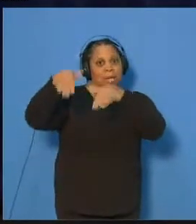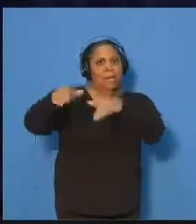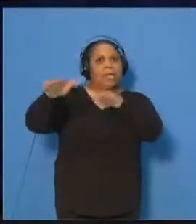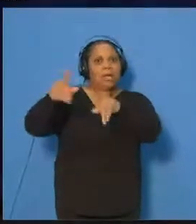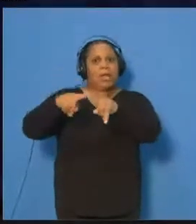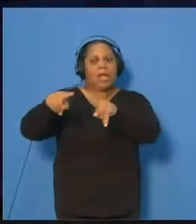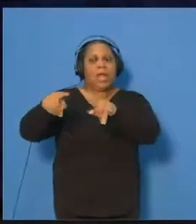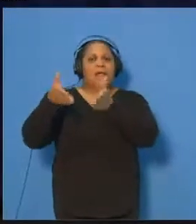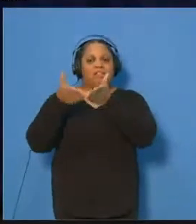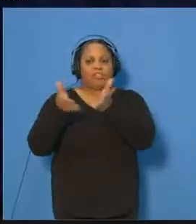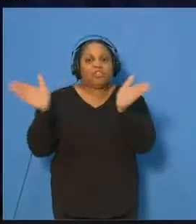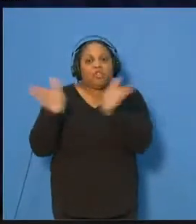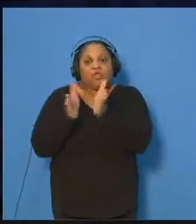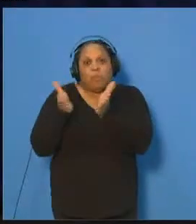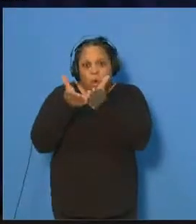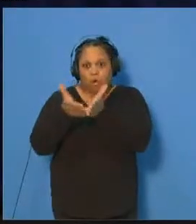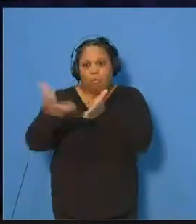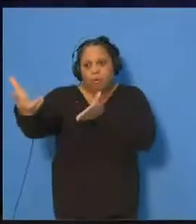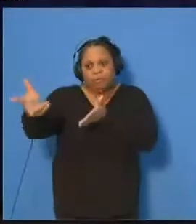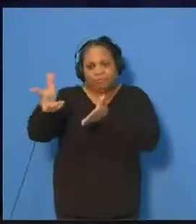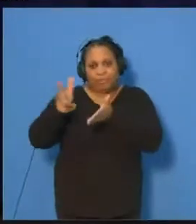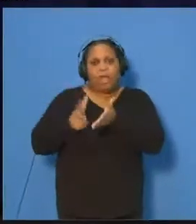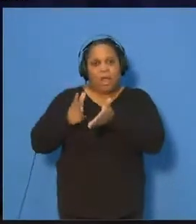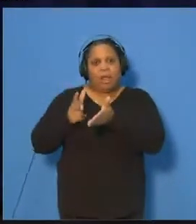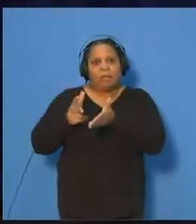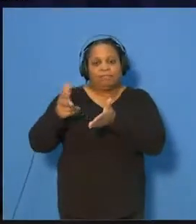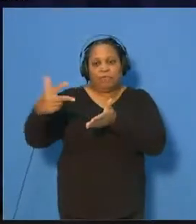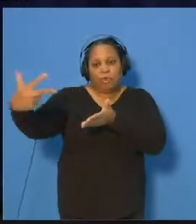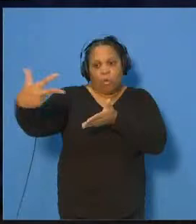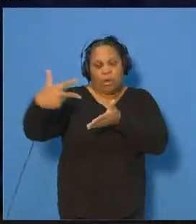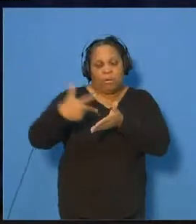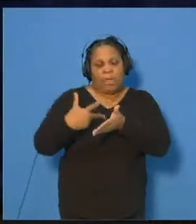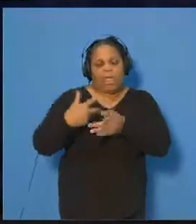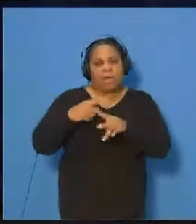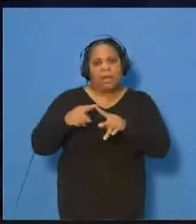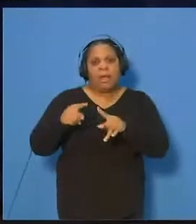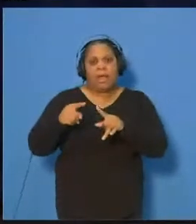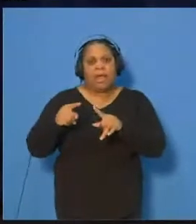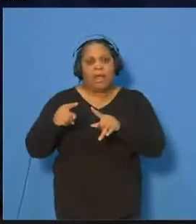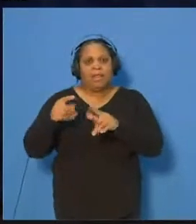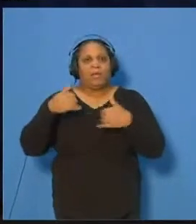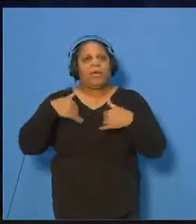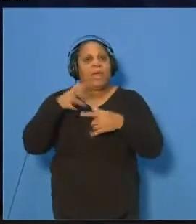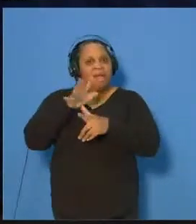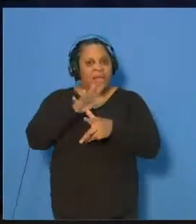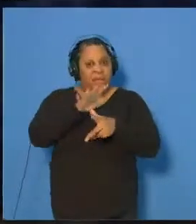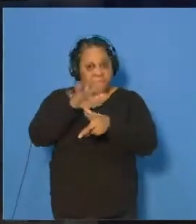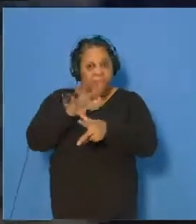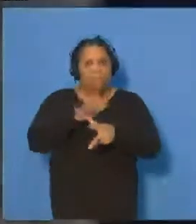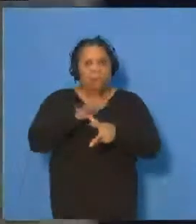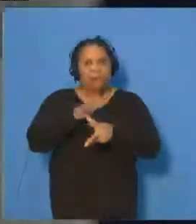keep the male individual, a medevac from Florida will collect the injured.